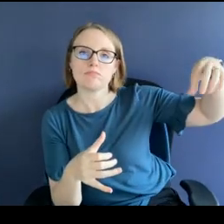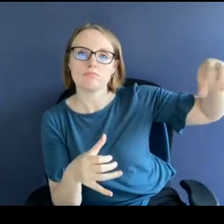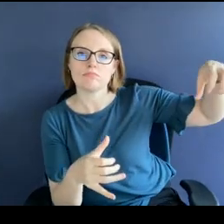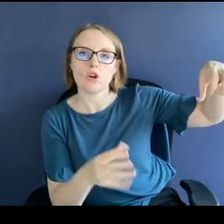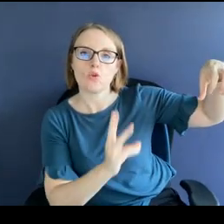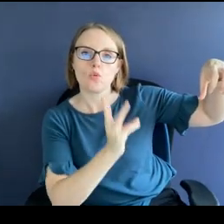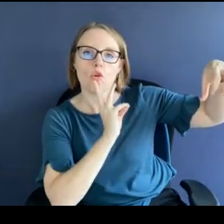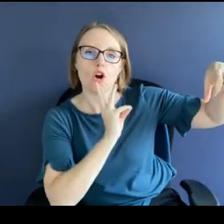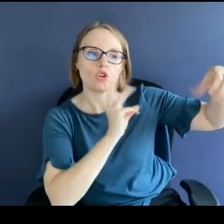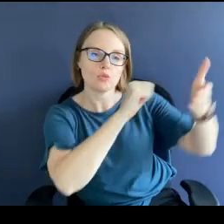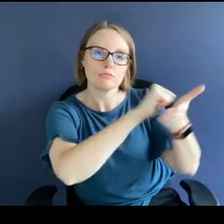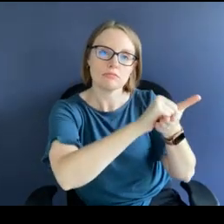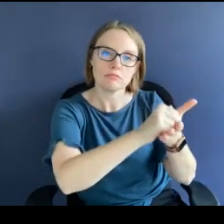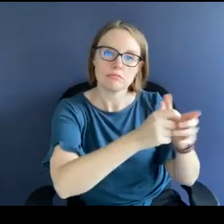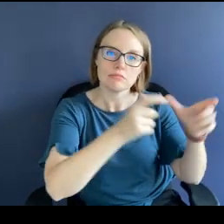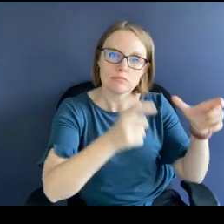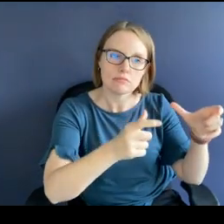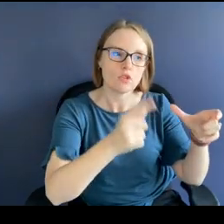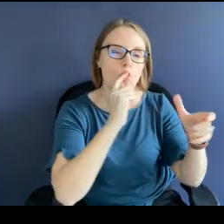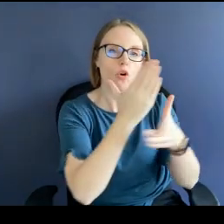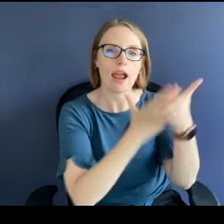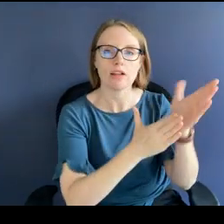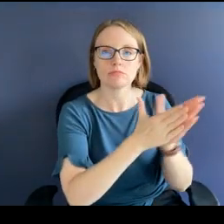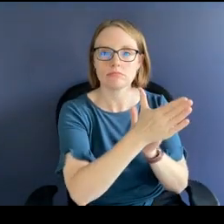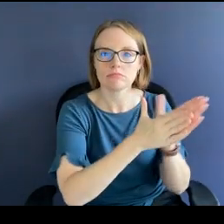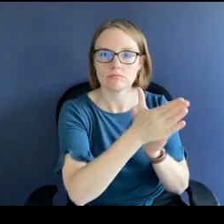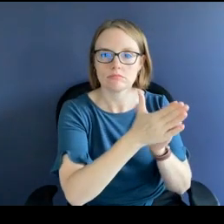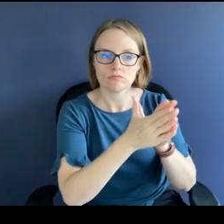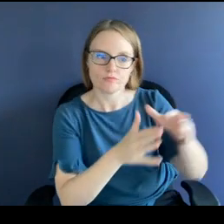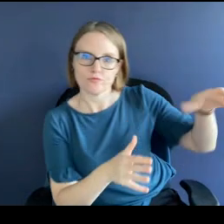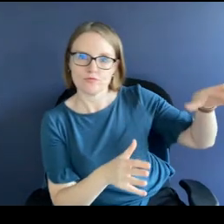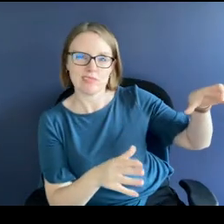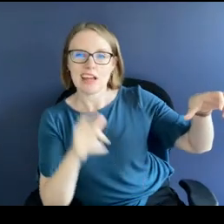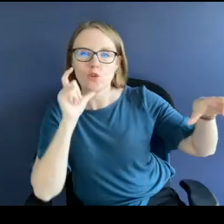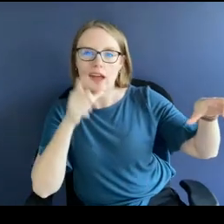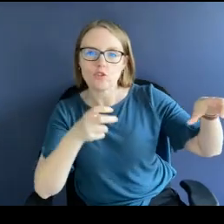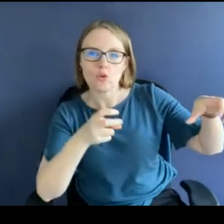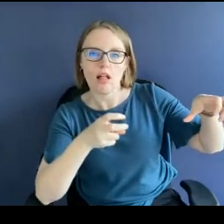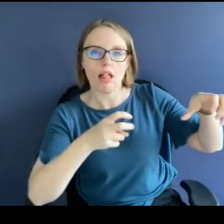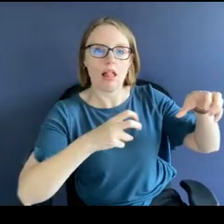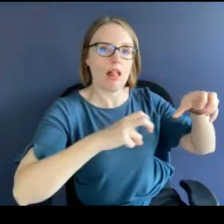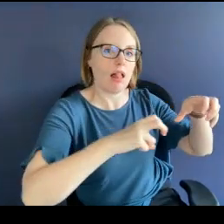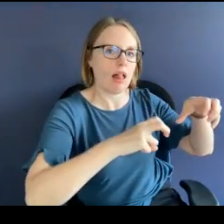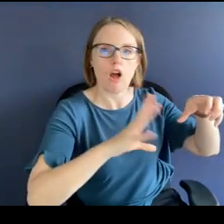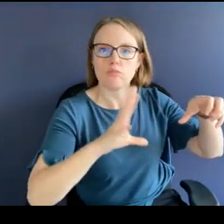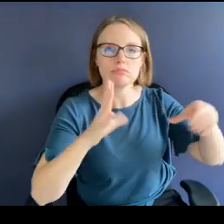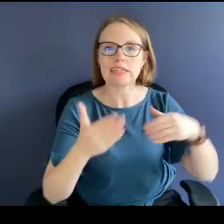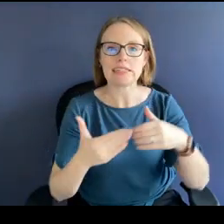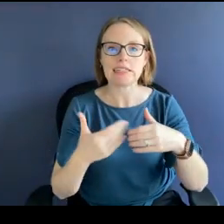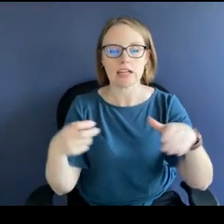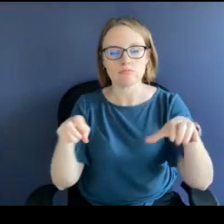or food without excessive twisting in a wheelchair.